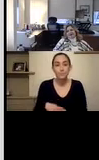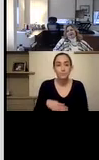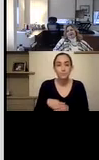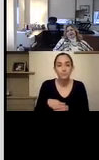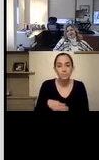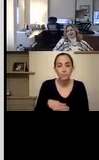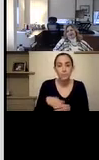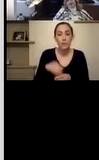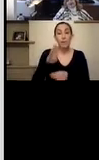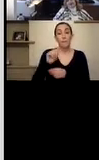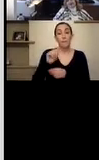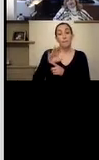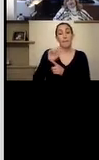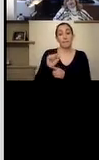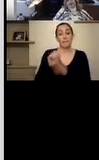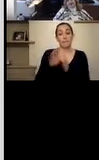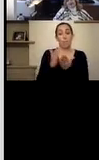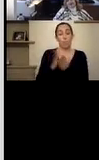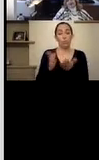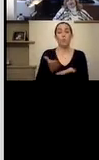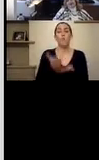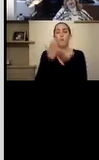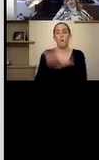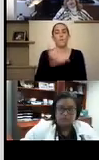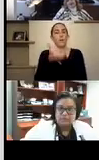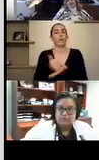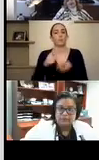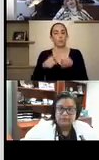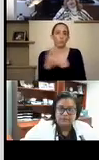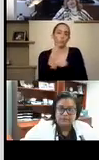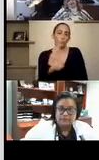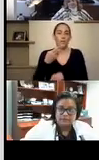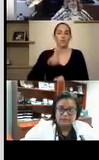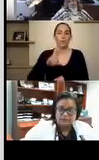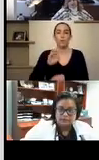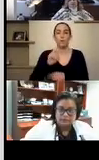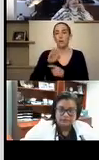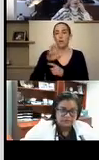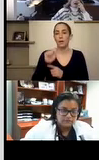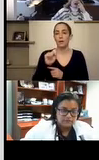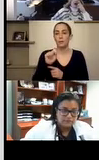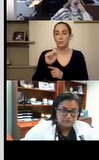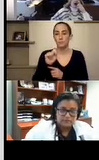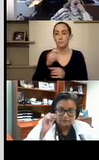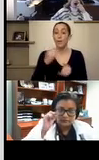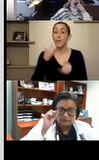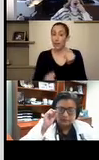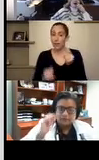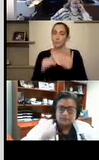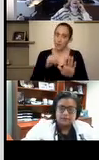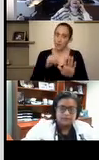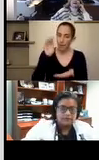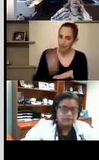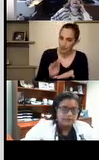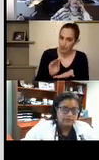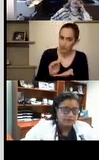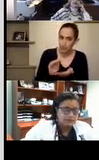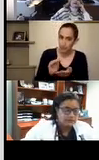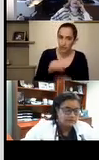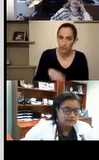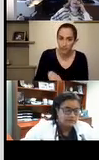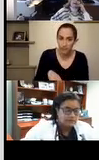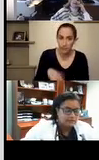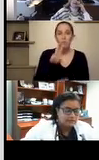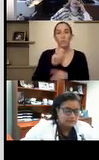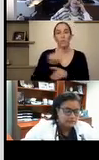offers help with using HR Connect. And last but certainly not least is the